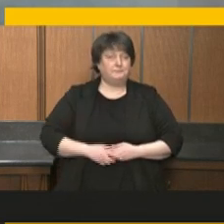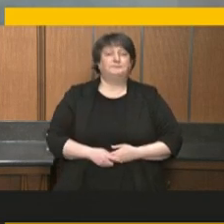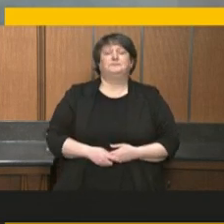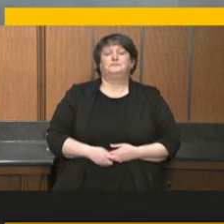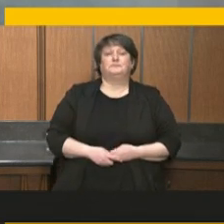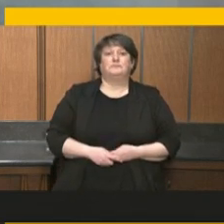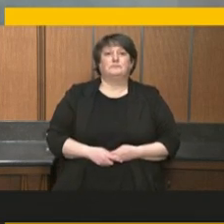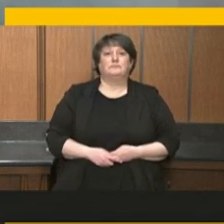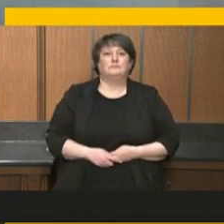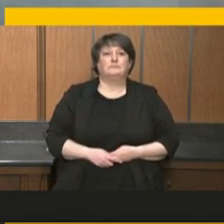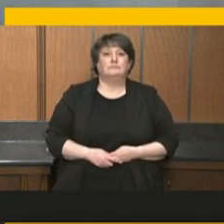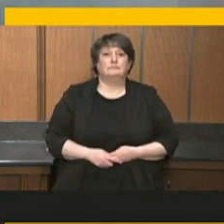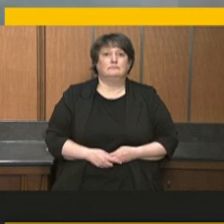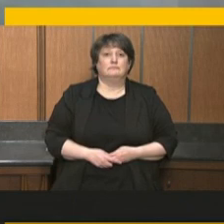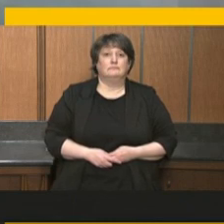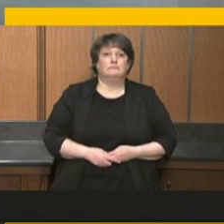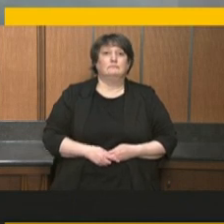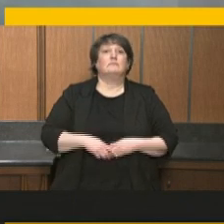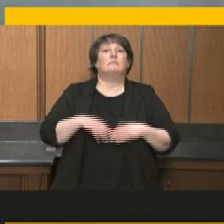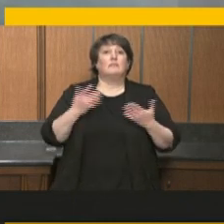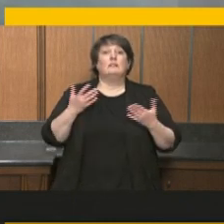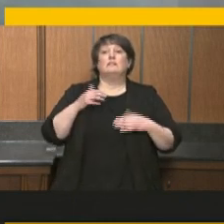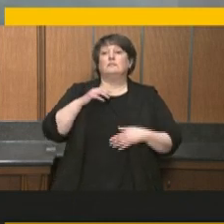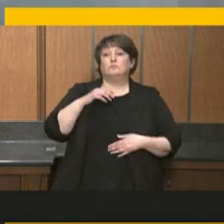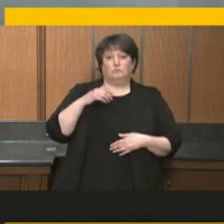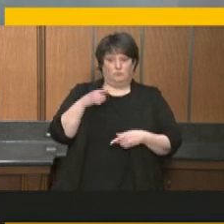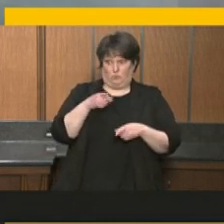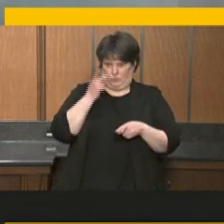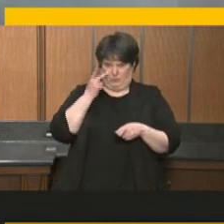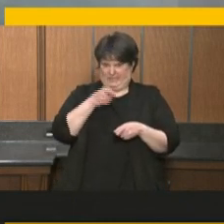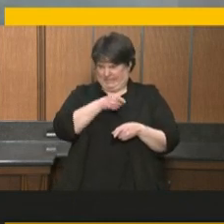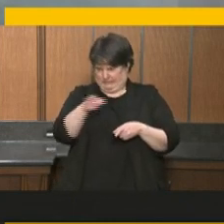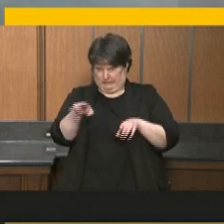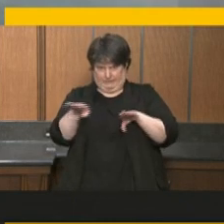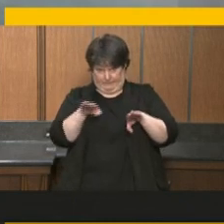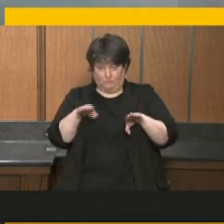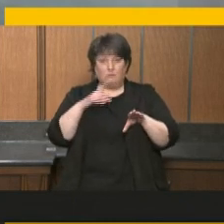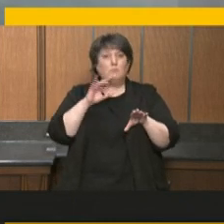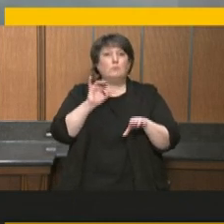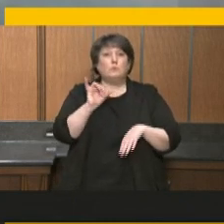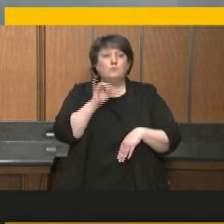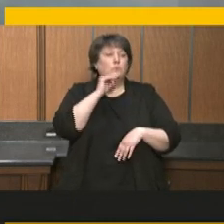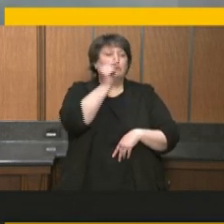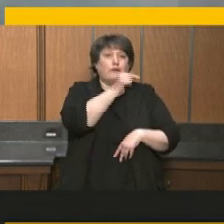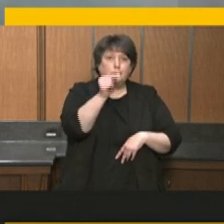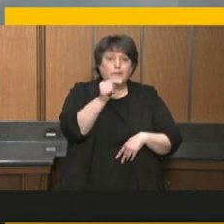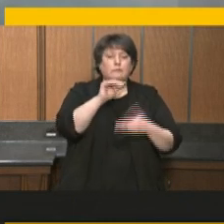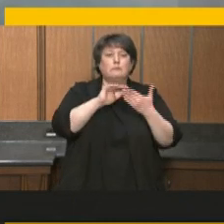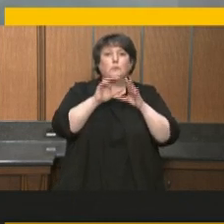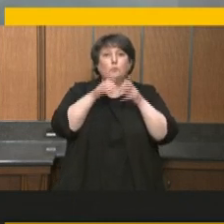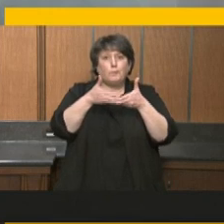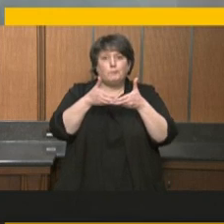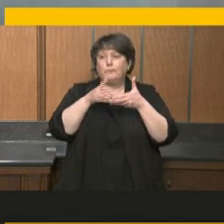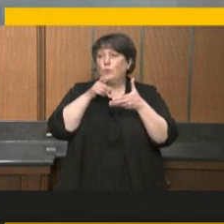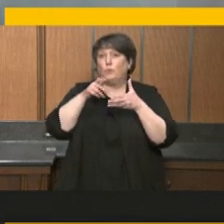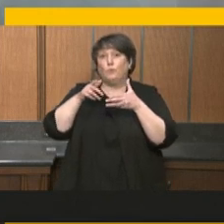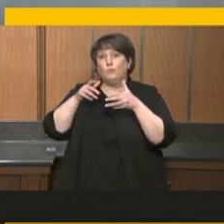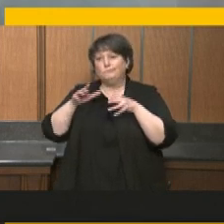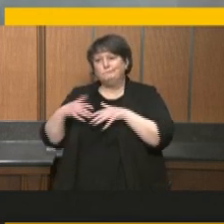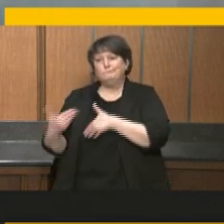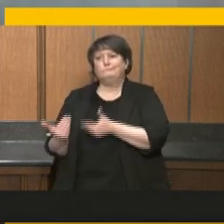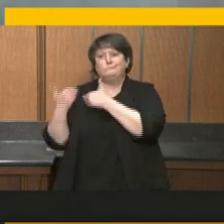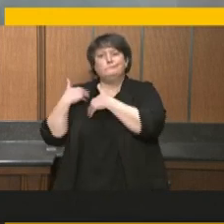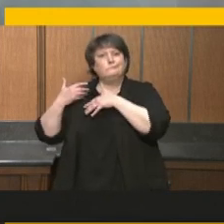in addition to public health actions, governments, community groups, event organizers, and